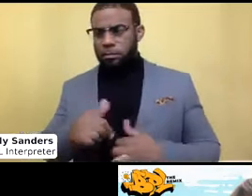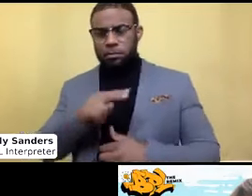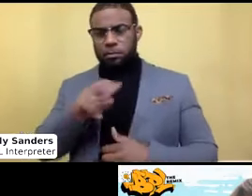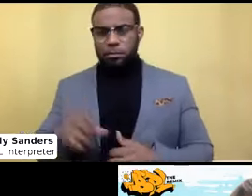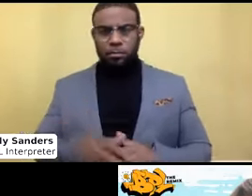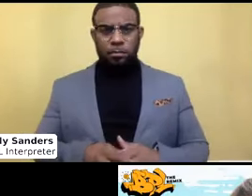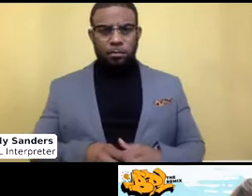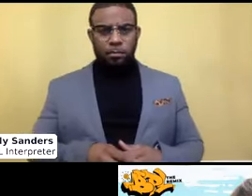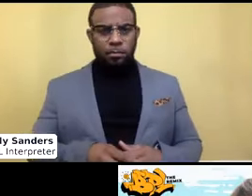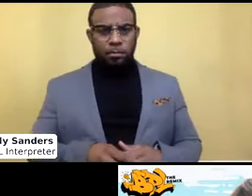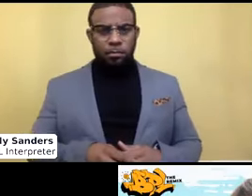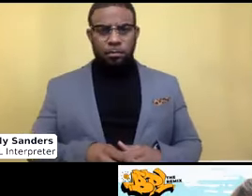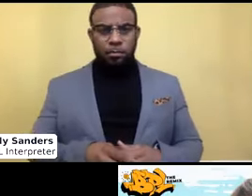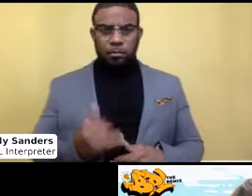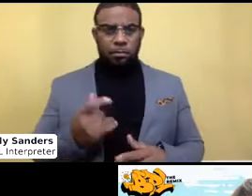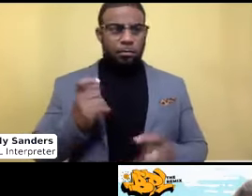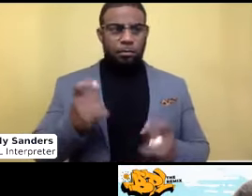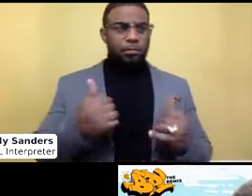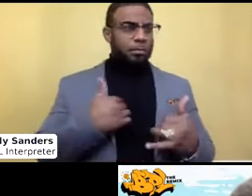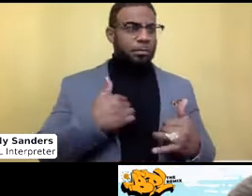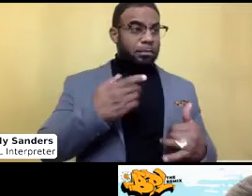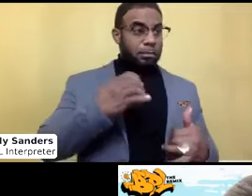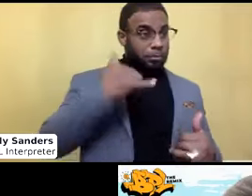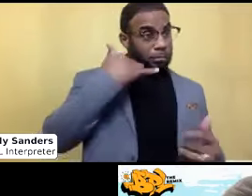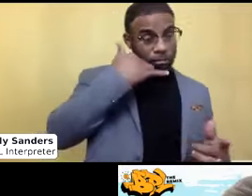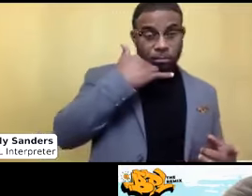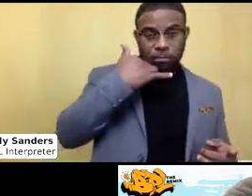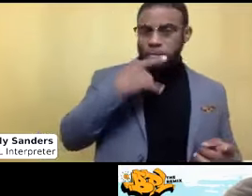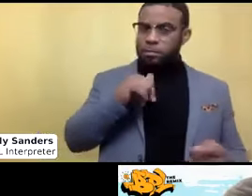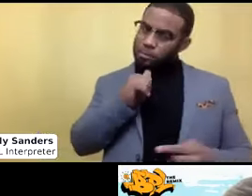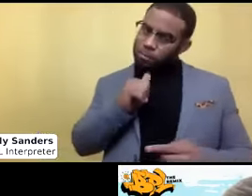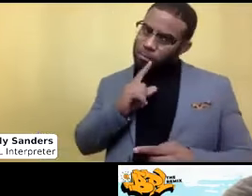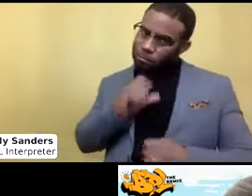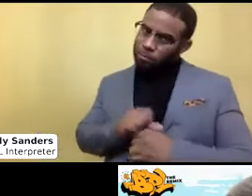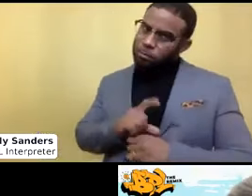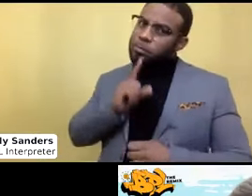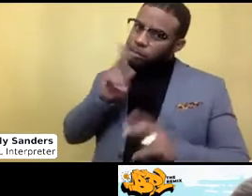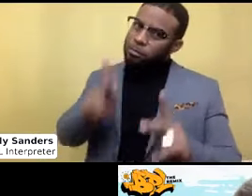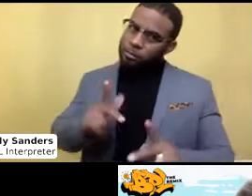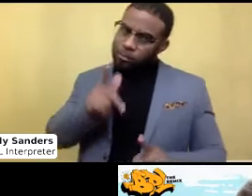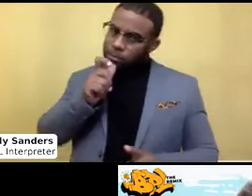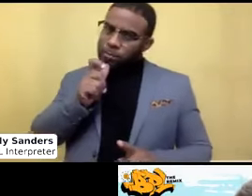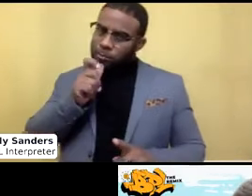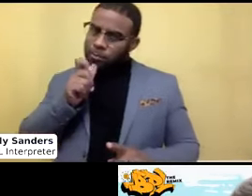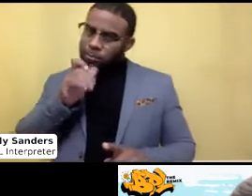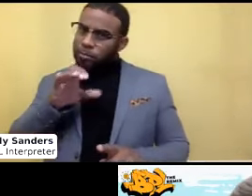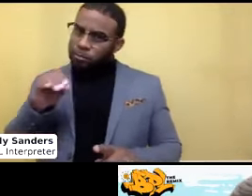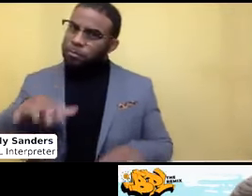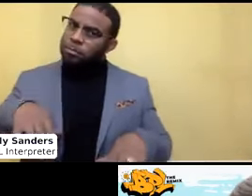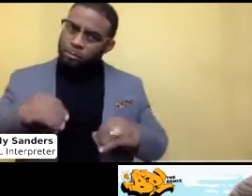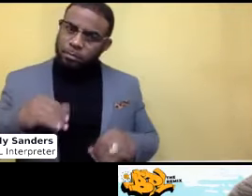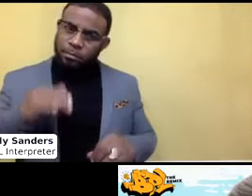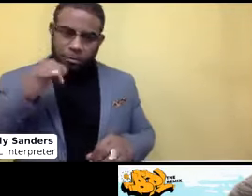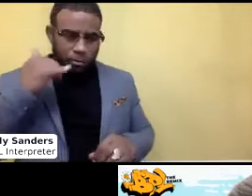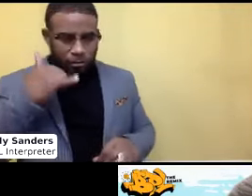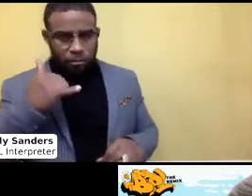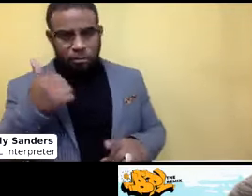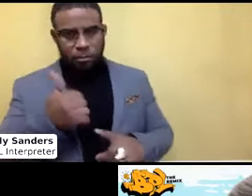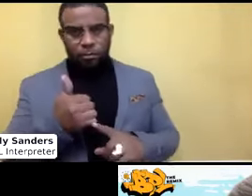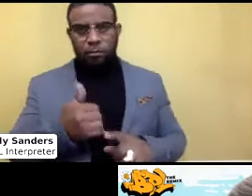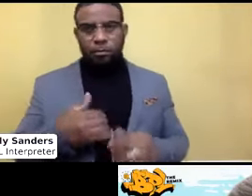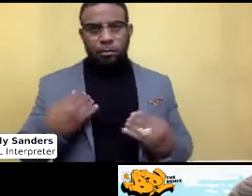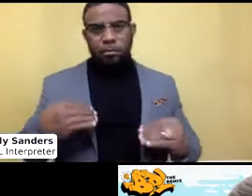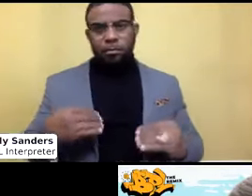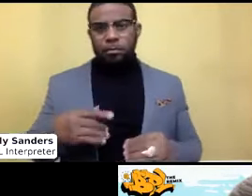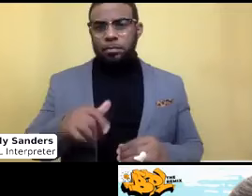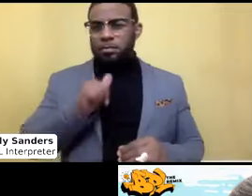States. We can have a cell phone, but we ain't the real person who is the company that owns them cell phone and sells cell phones.